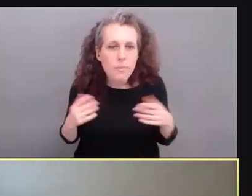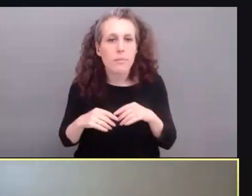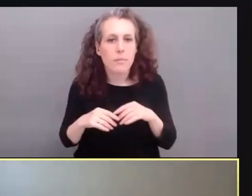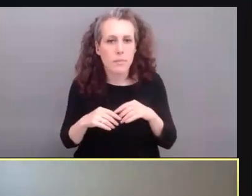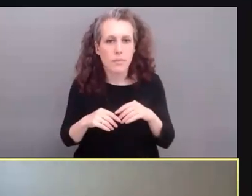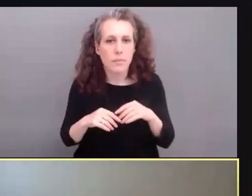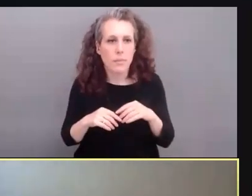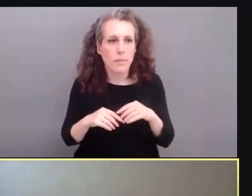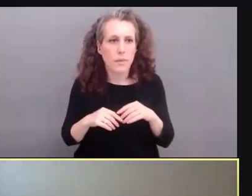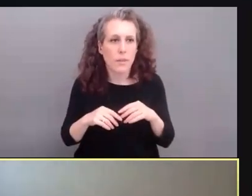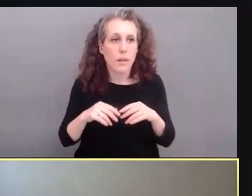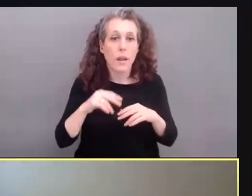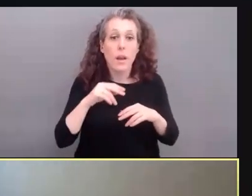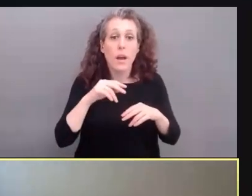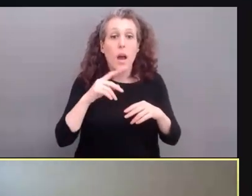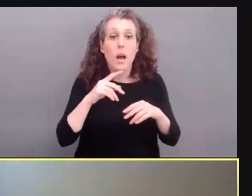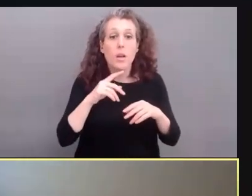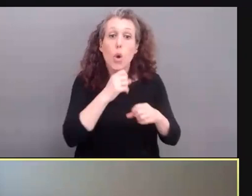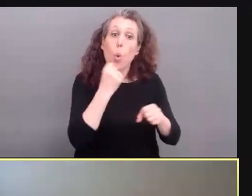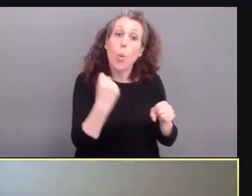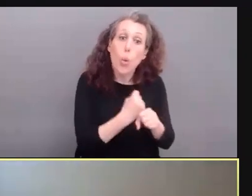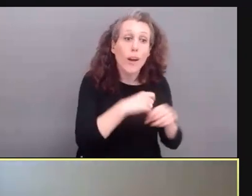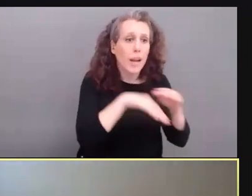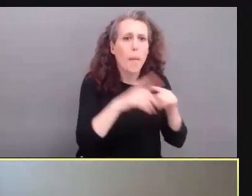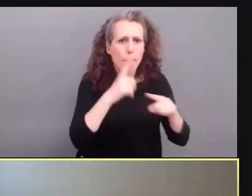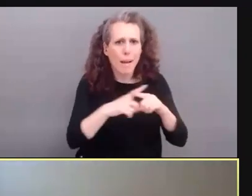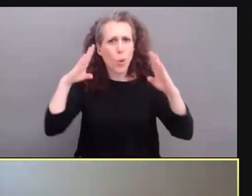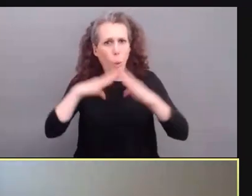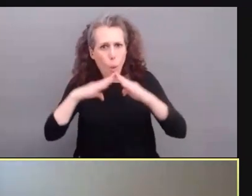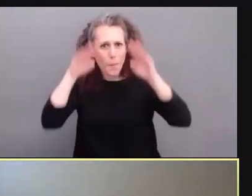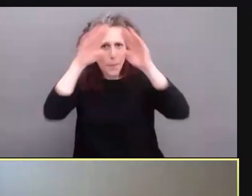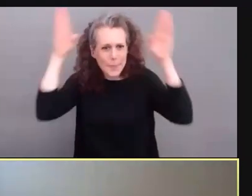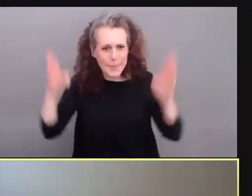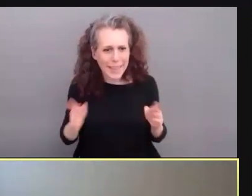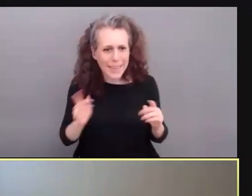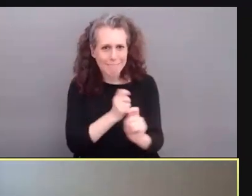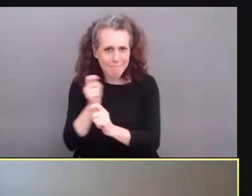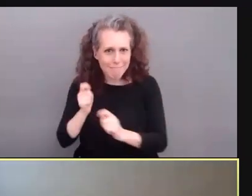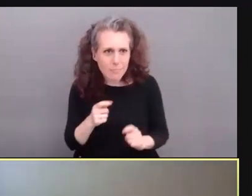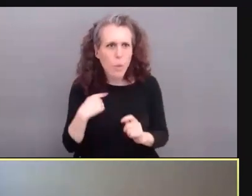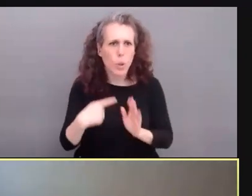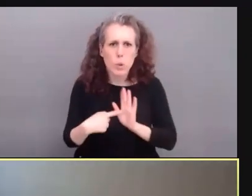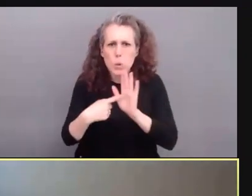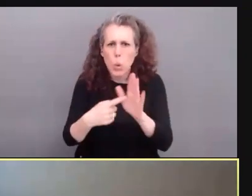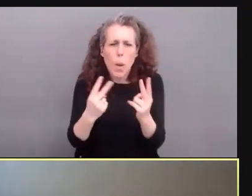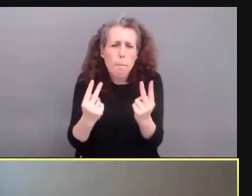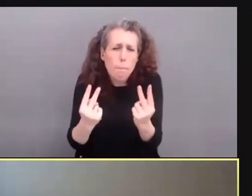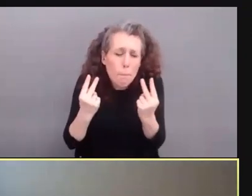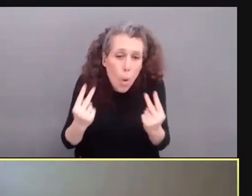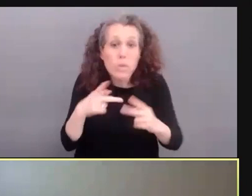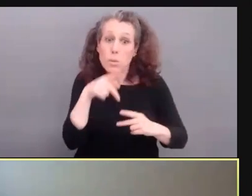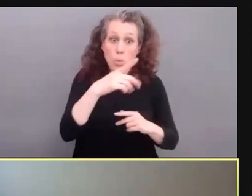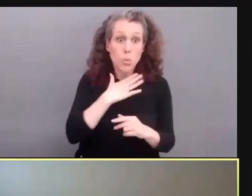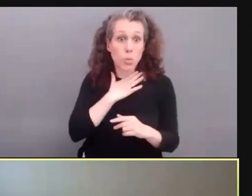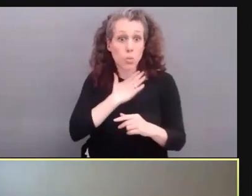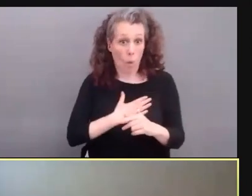live, but adaptable housing, dwellings. We try to highlight some of the most important things you can do if you want to